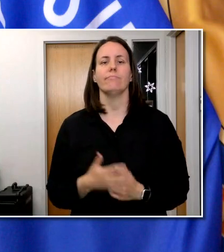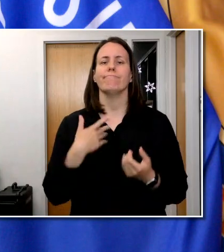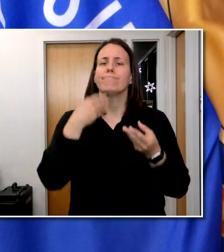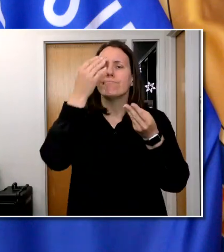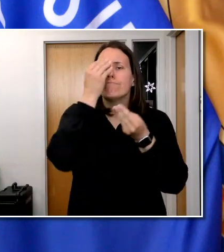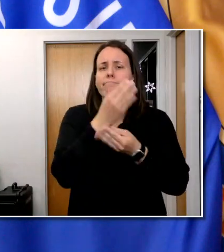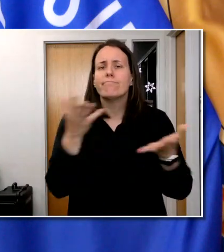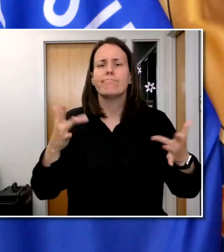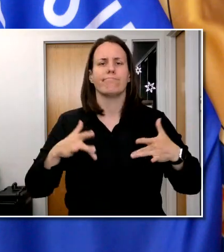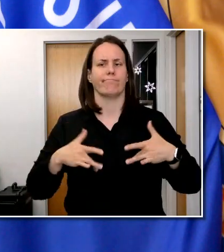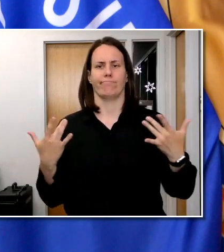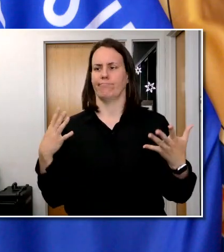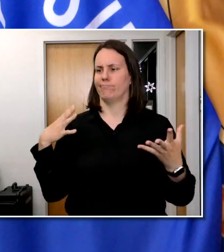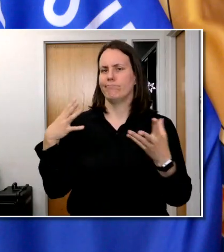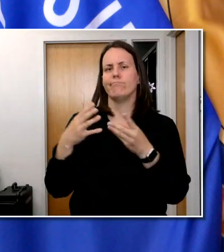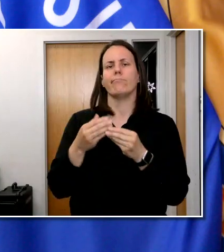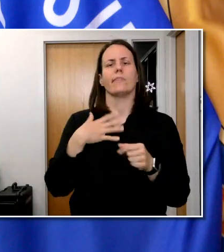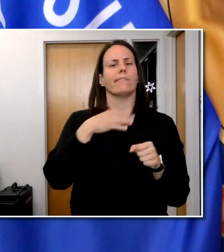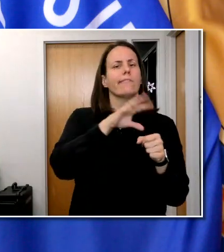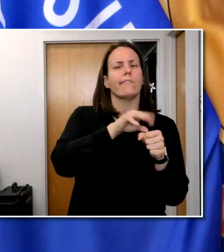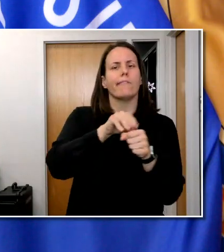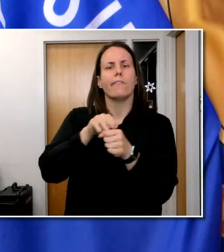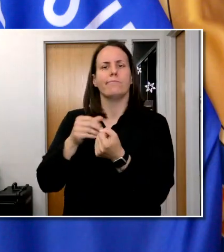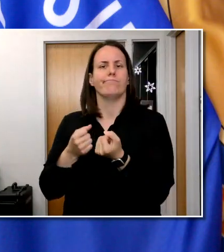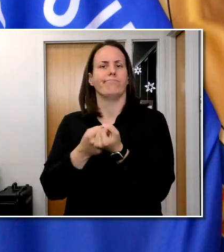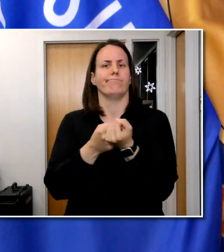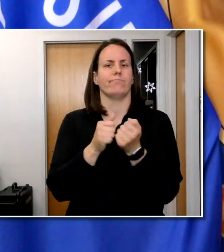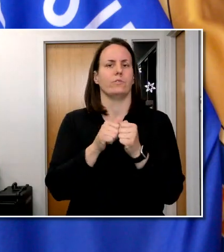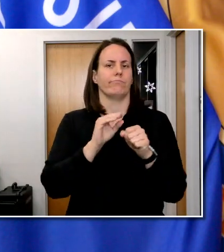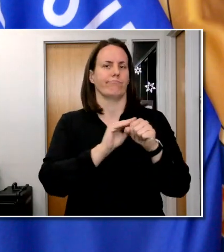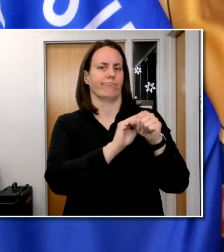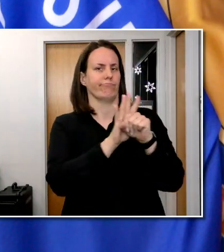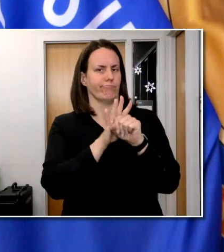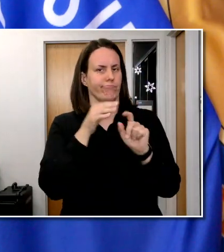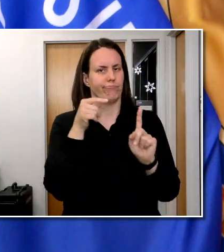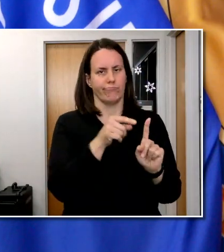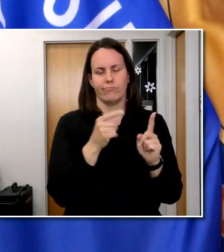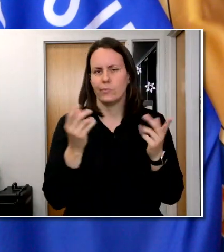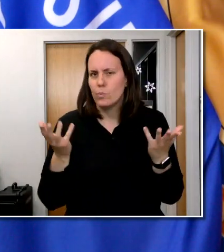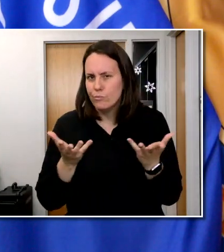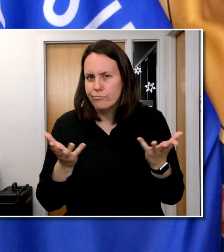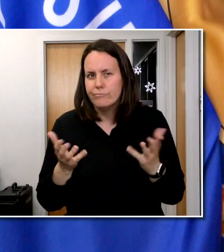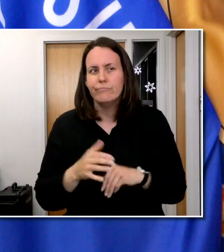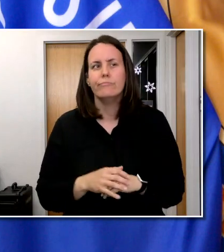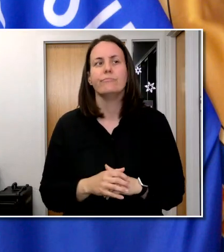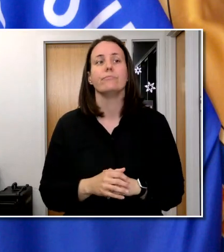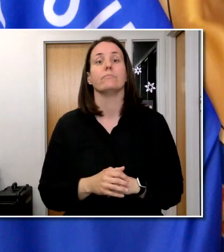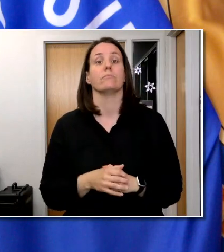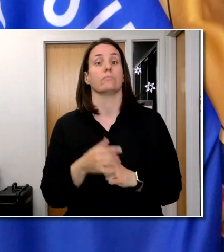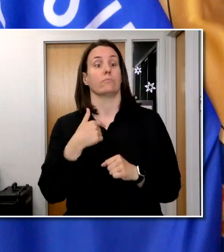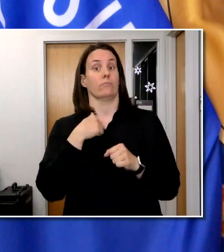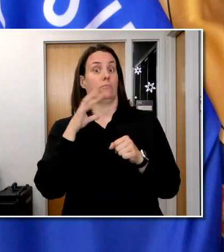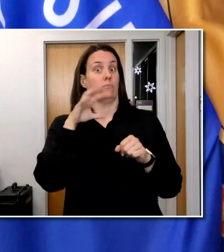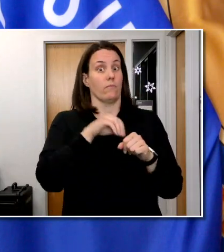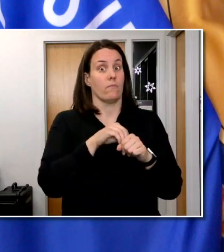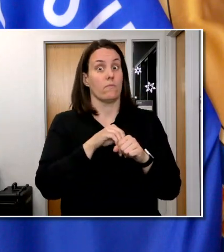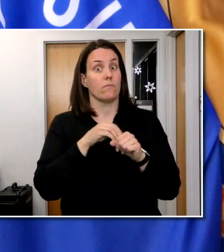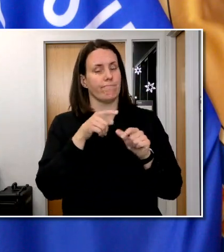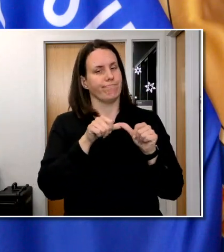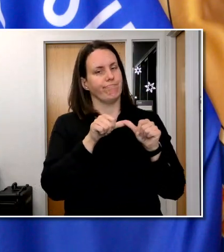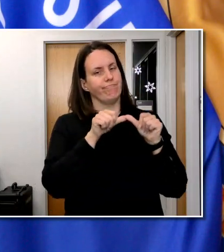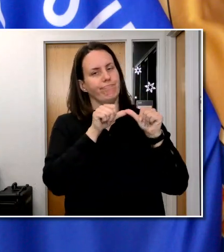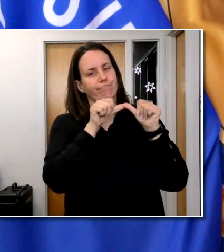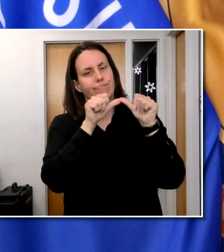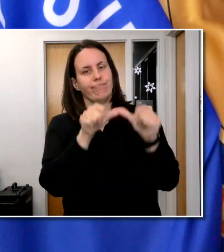Wisconsin National Guard and our State Emergency Operations Center as our state's response to COVID-19 continues.